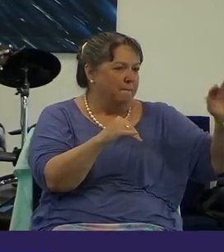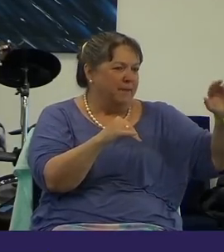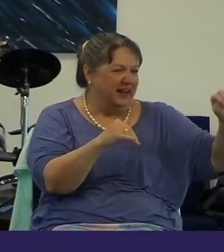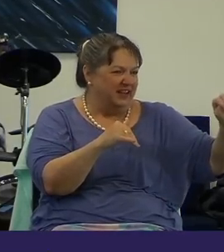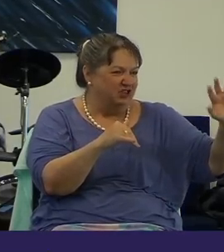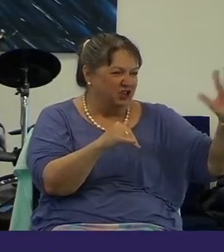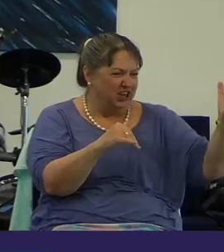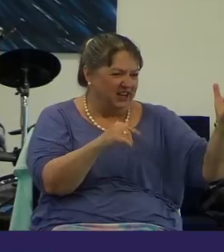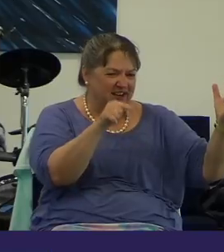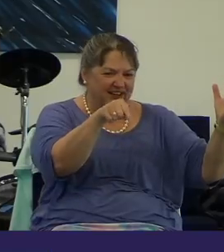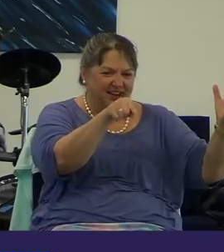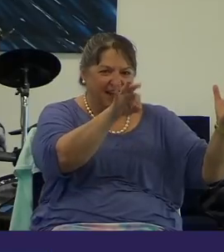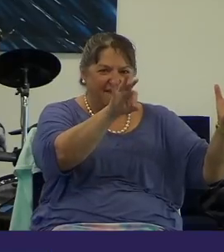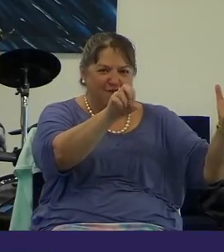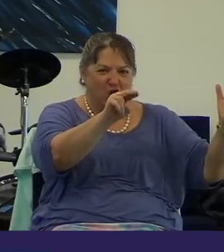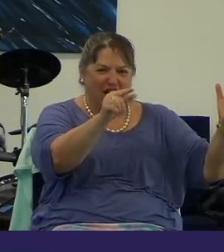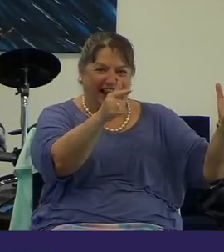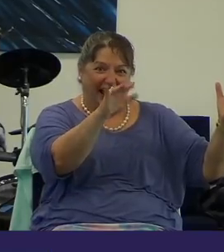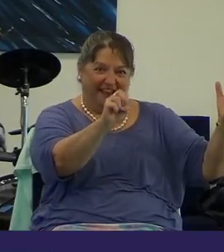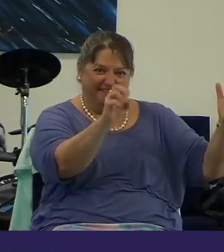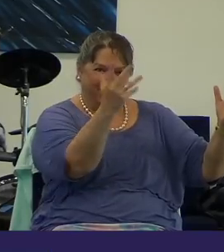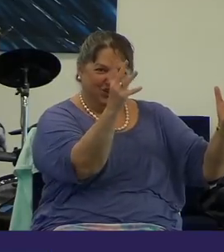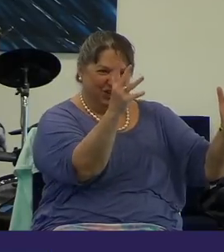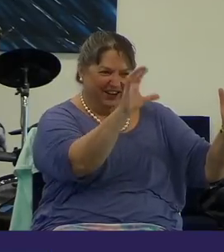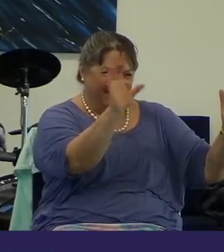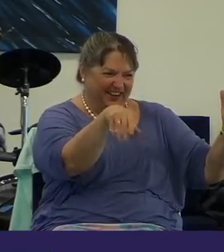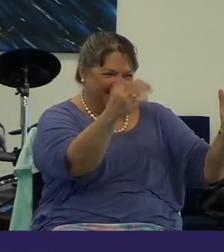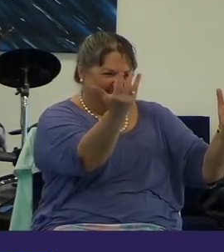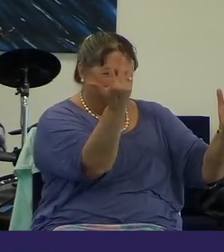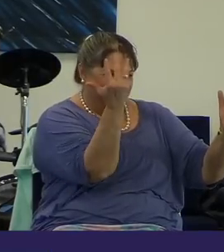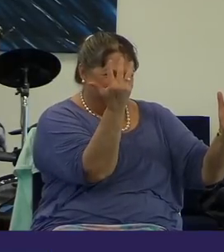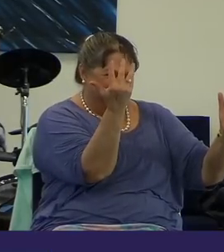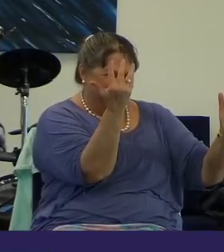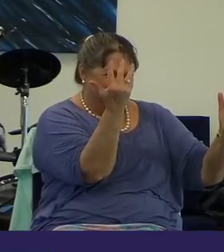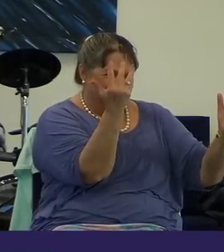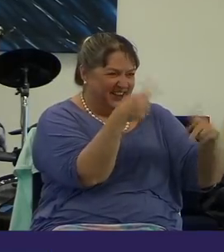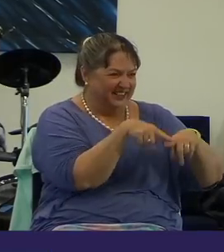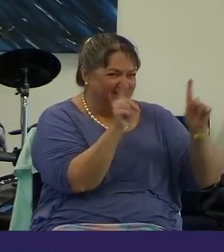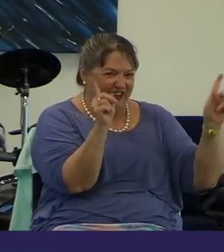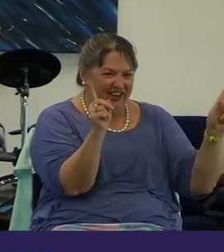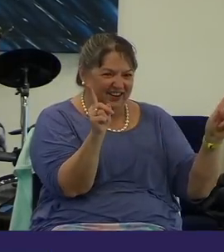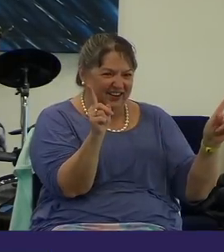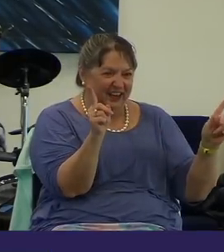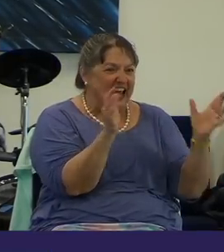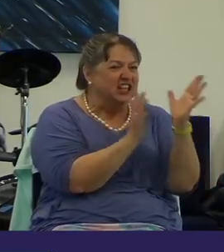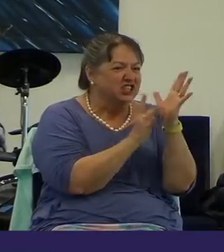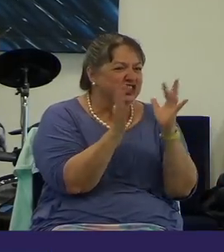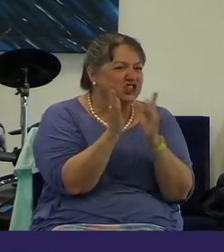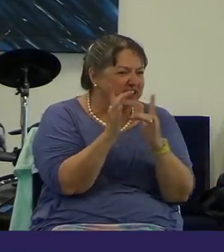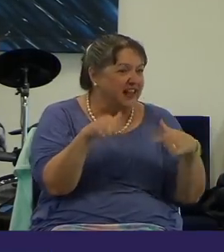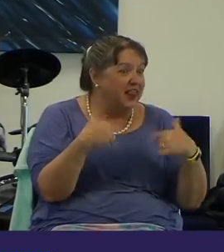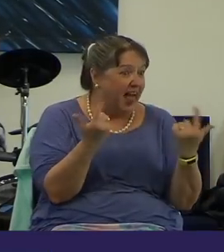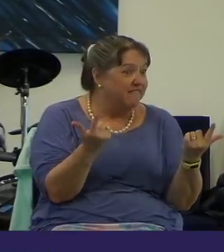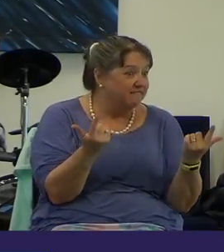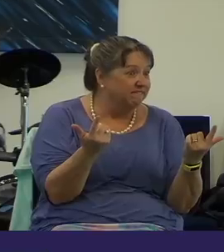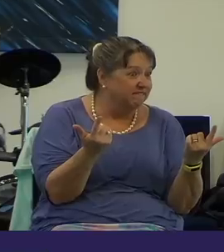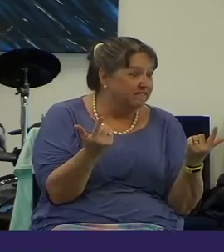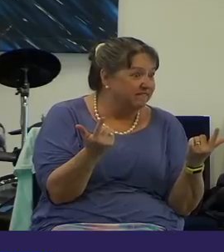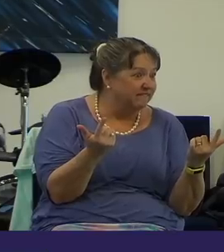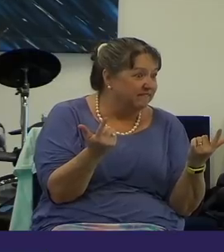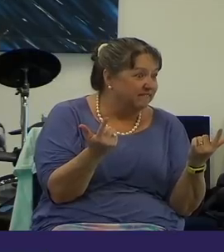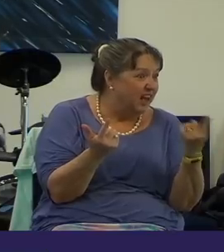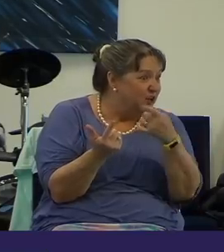people. He's still changing lives. He's faithful. Jesus is alive. And there will never ever be a time, if you know Jesus